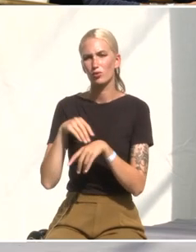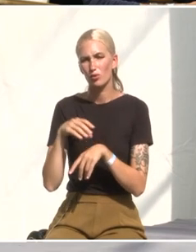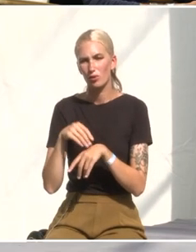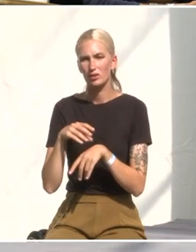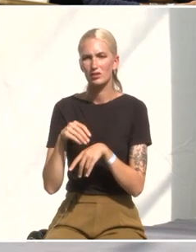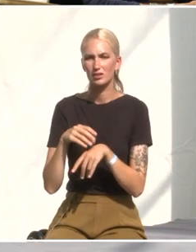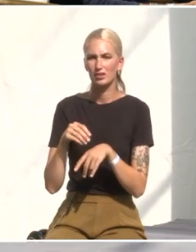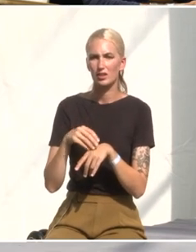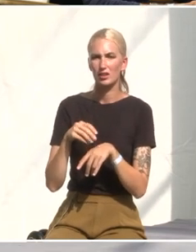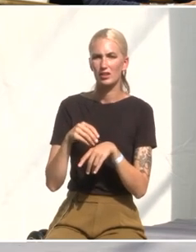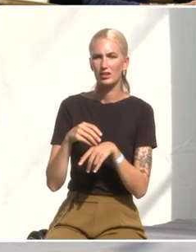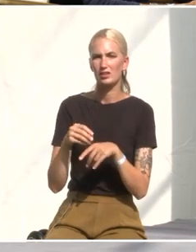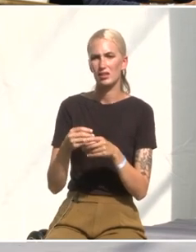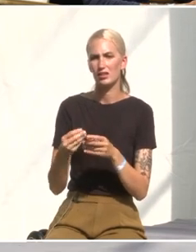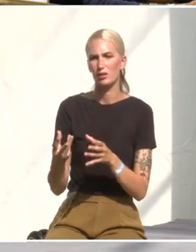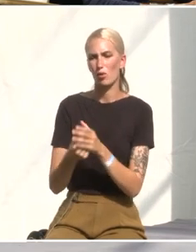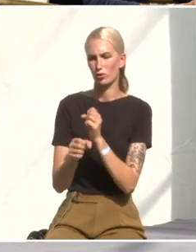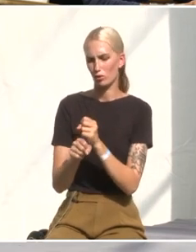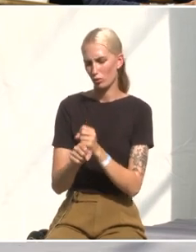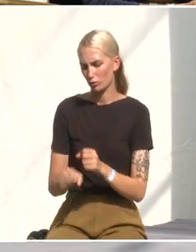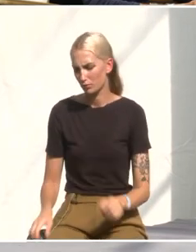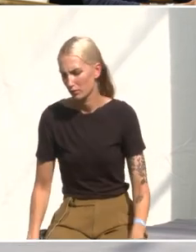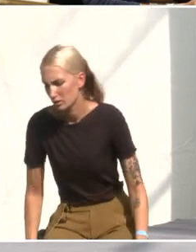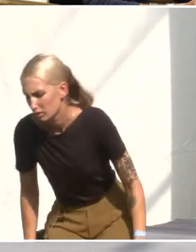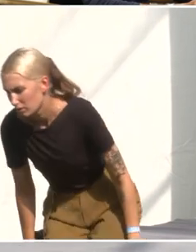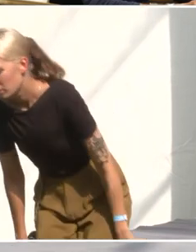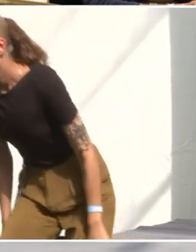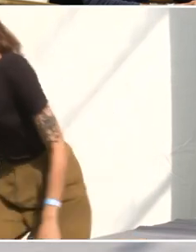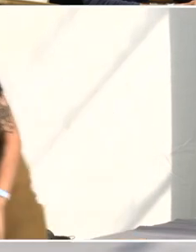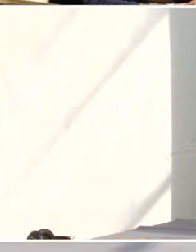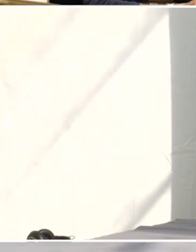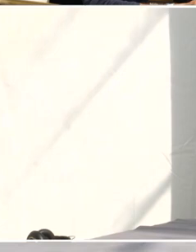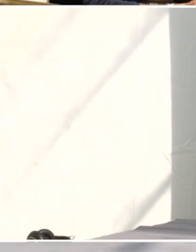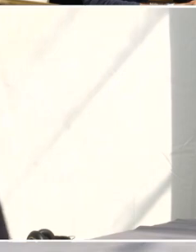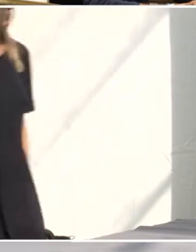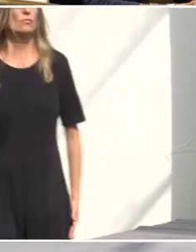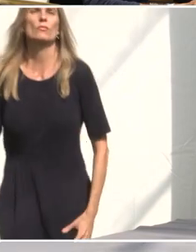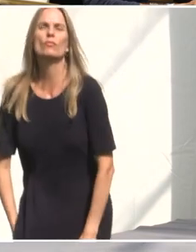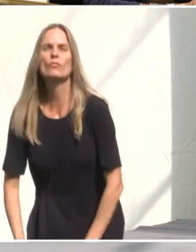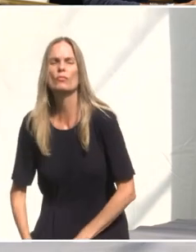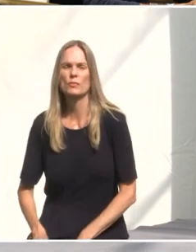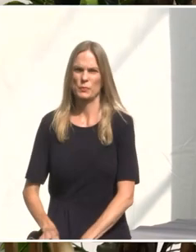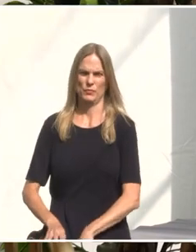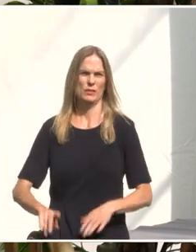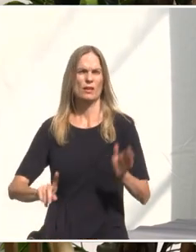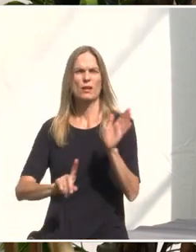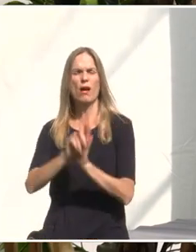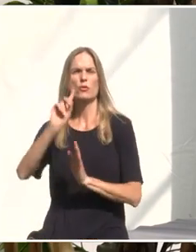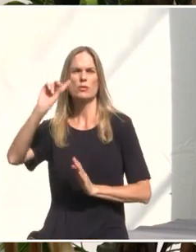for supporting men's health. So let's start from the first question to our panelists,